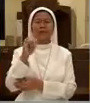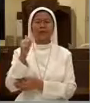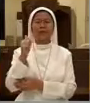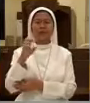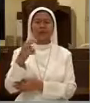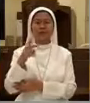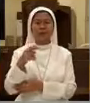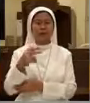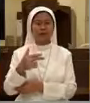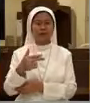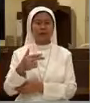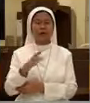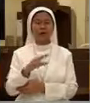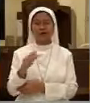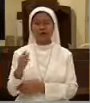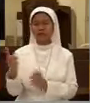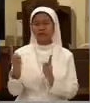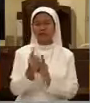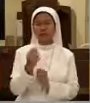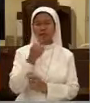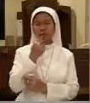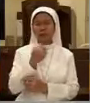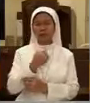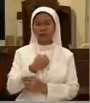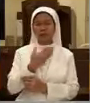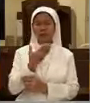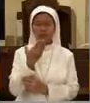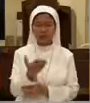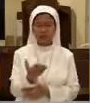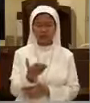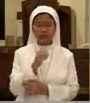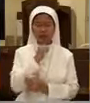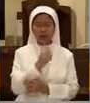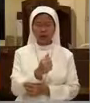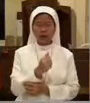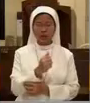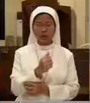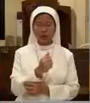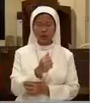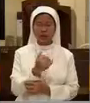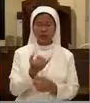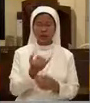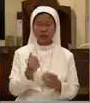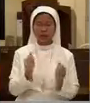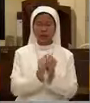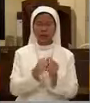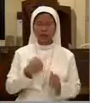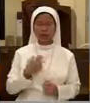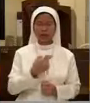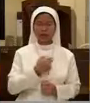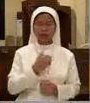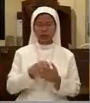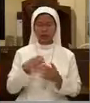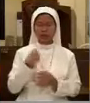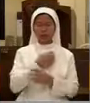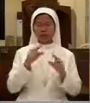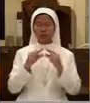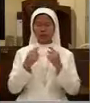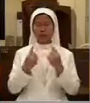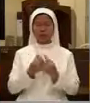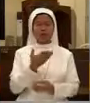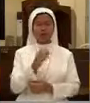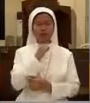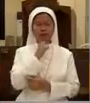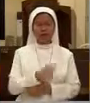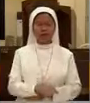asked, "You are not one of us. You are not of this Islamic